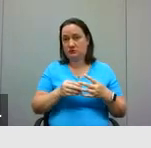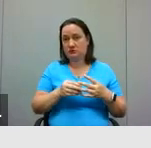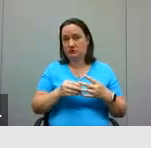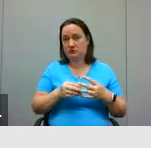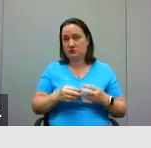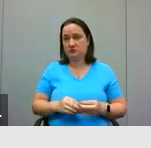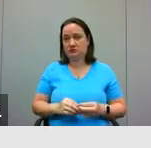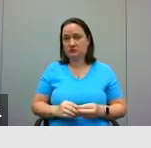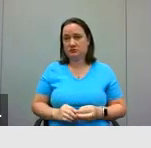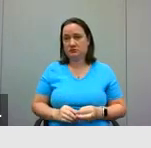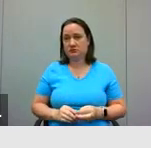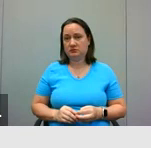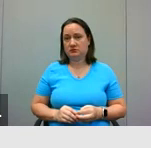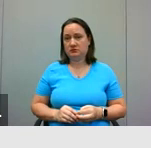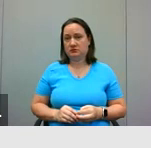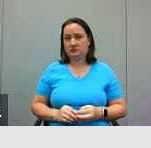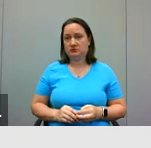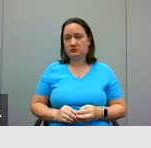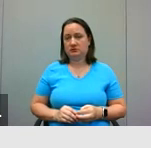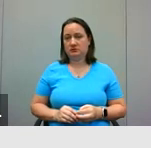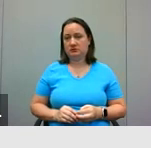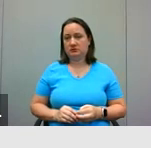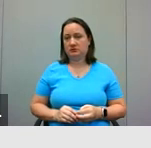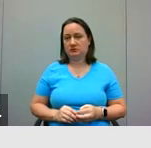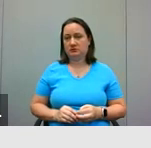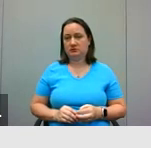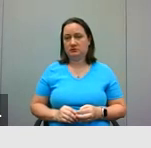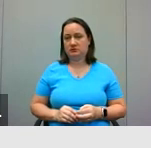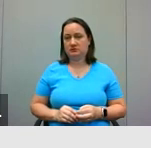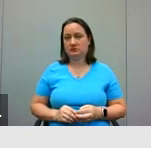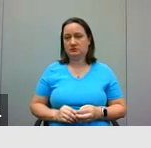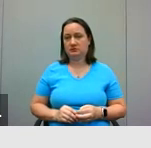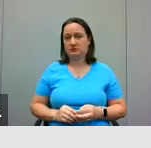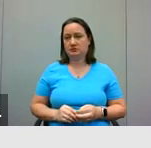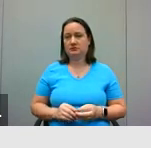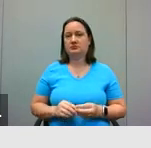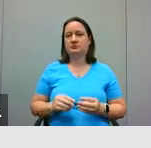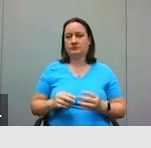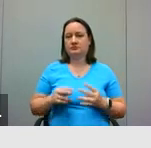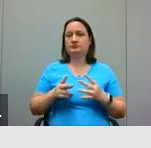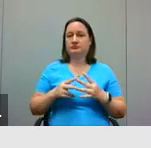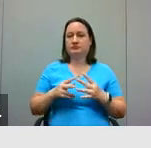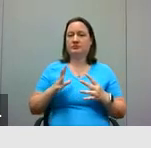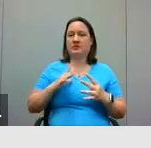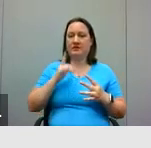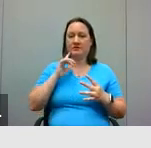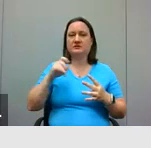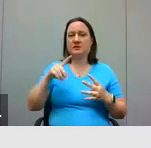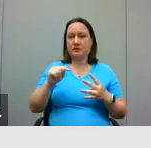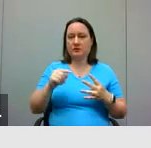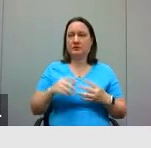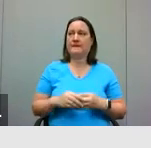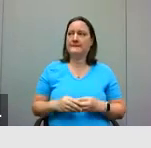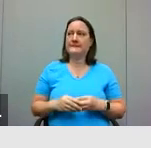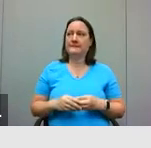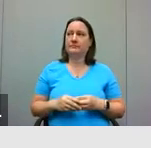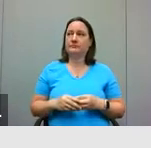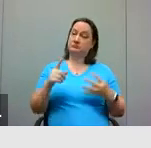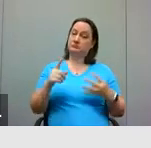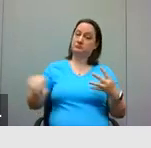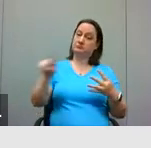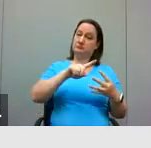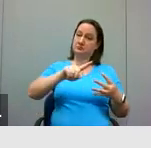Oh, yes, this is Jolafon. This, either date is fine with me in September. Okay. Do you all